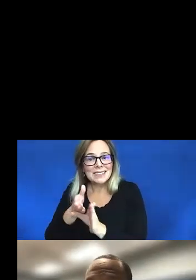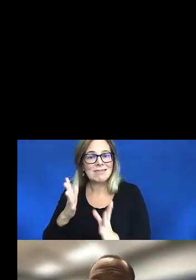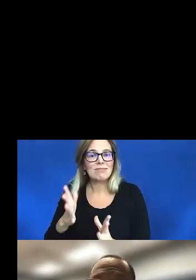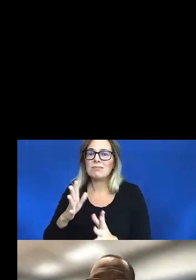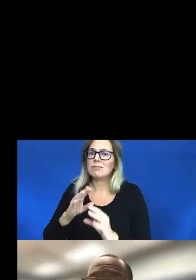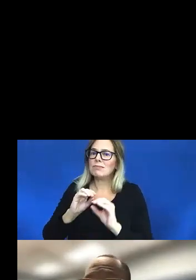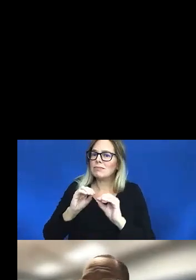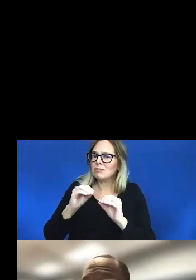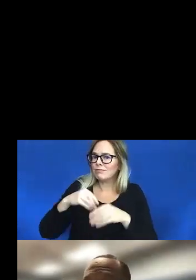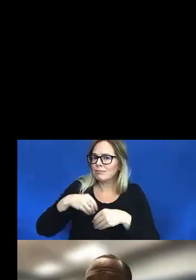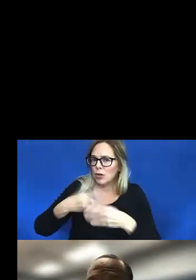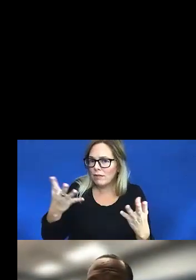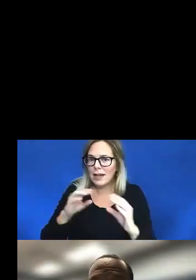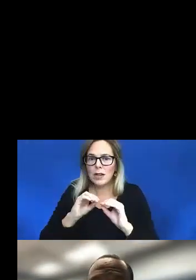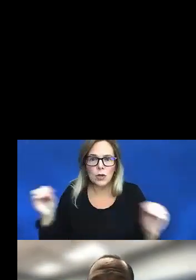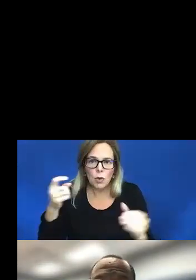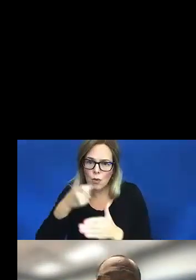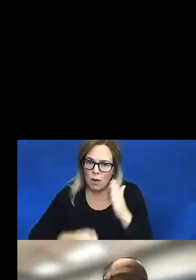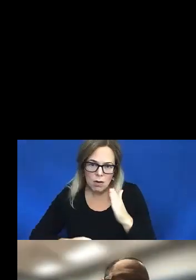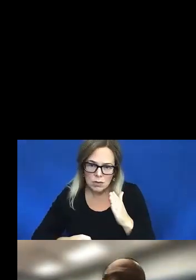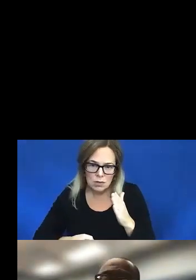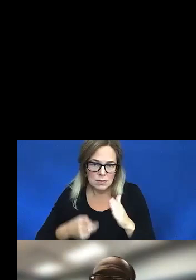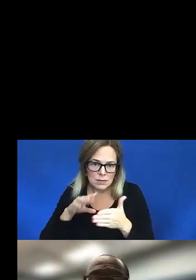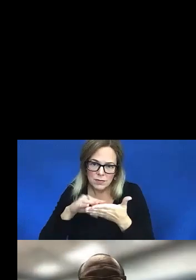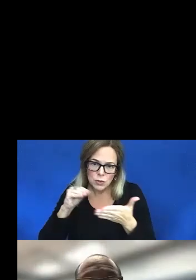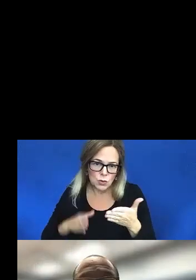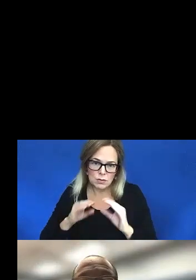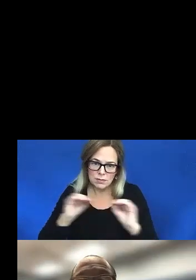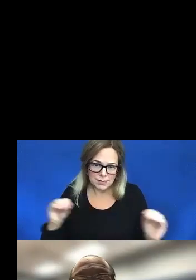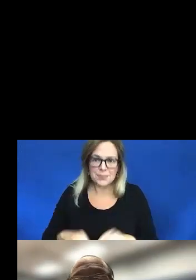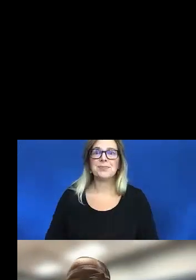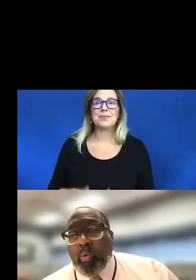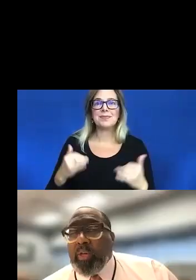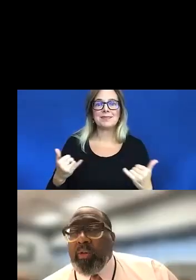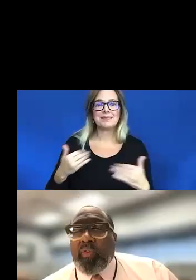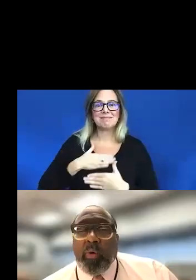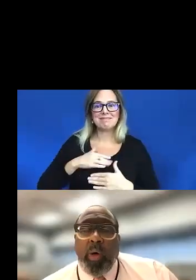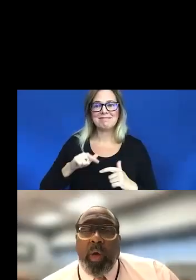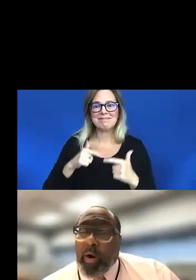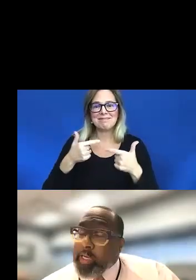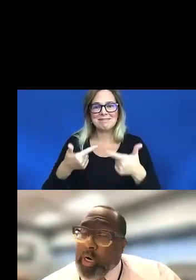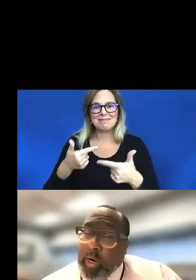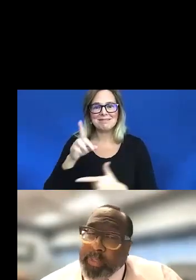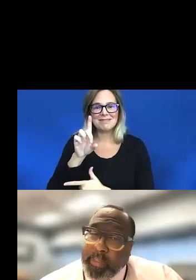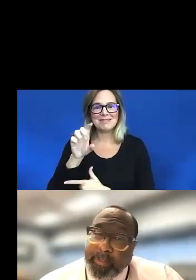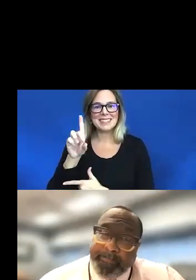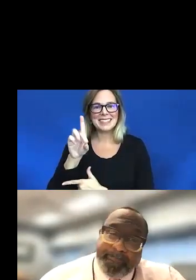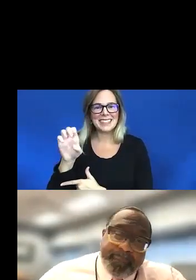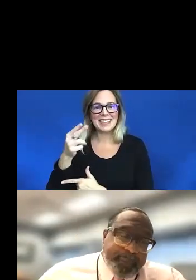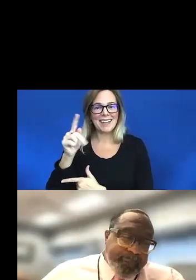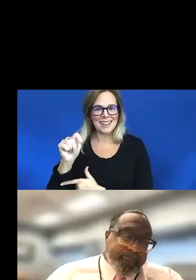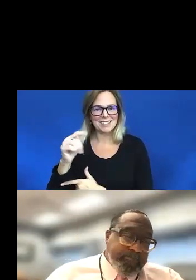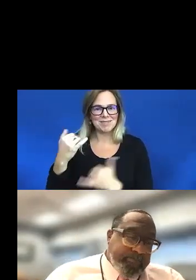students. Next slide, please. It's now my pleasure to introduce to you Dee Hunt, who will give you our HR updates.